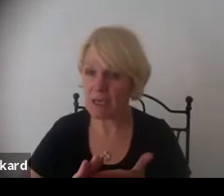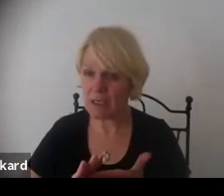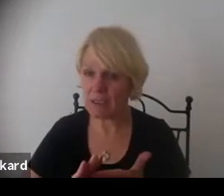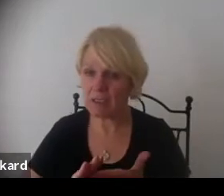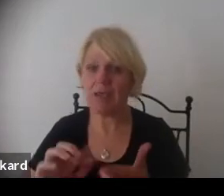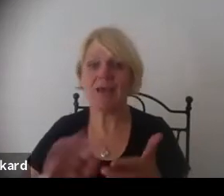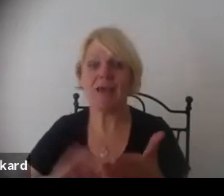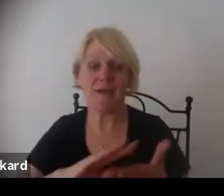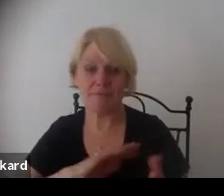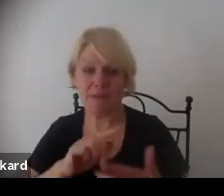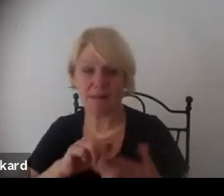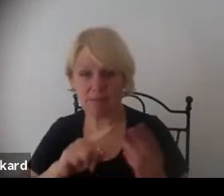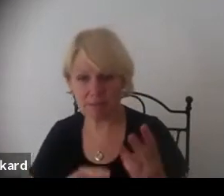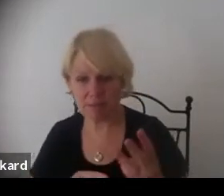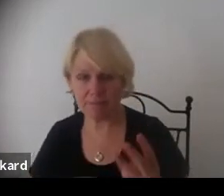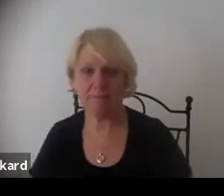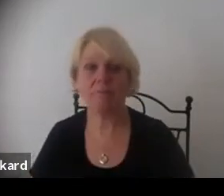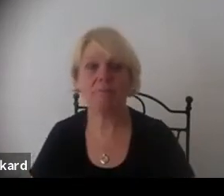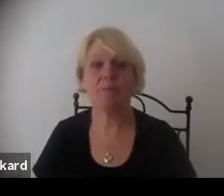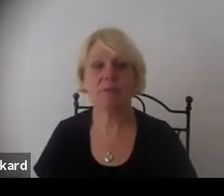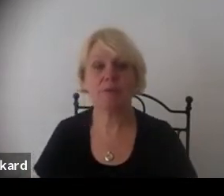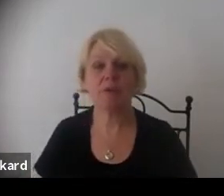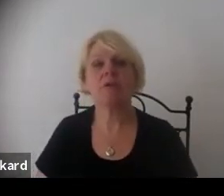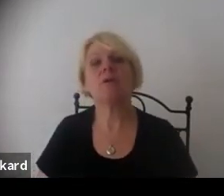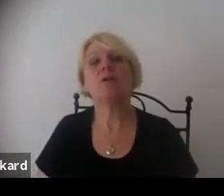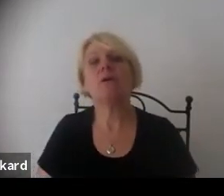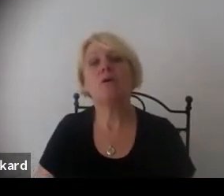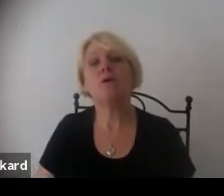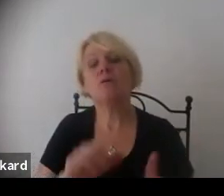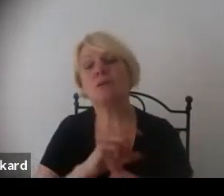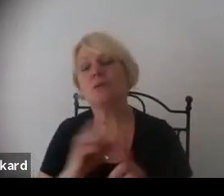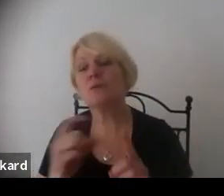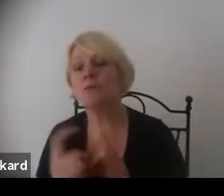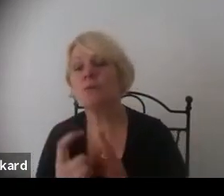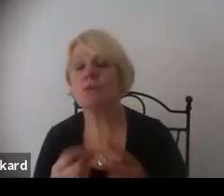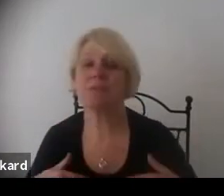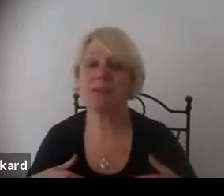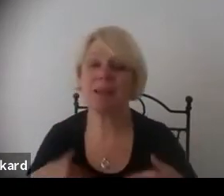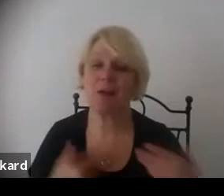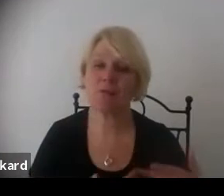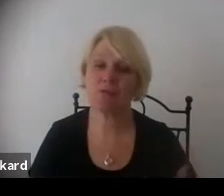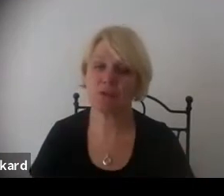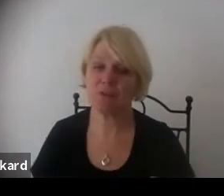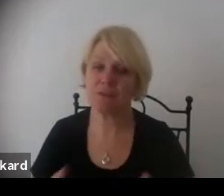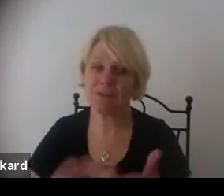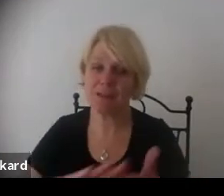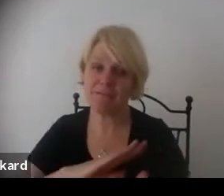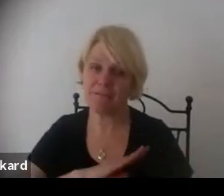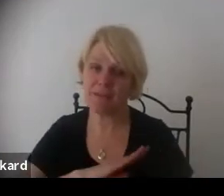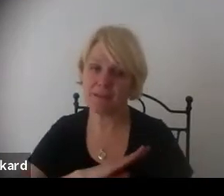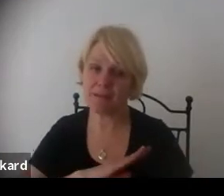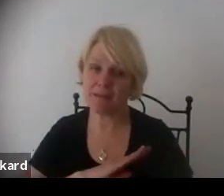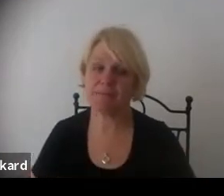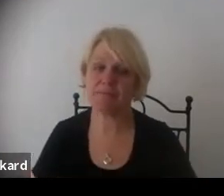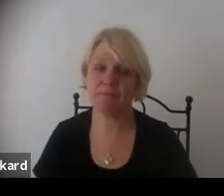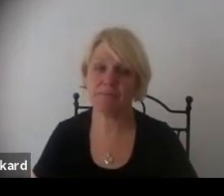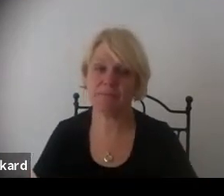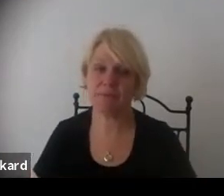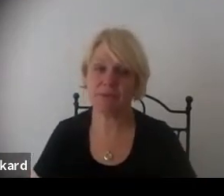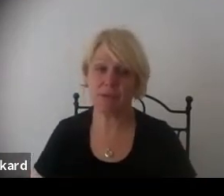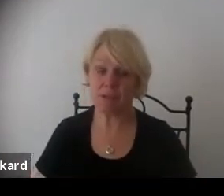also provide the community health services in Enfield, so a whole range of physical